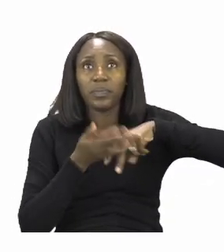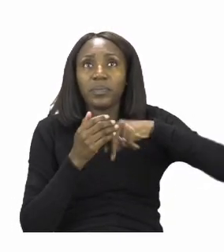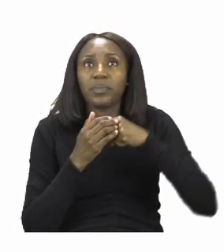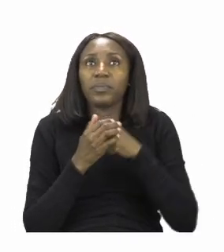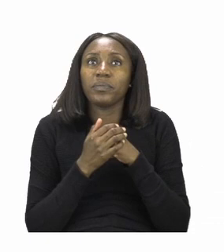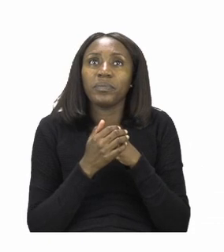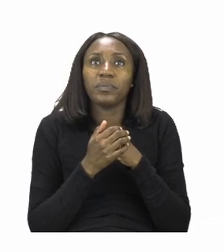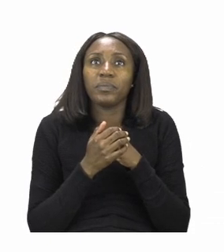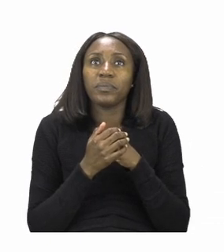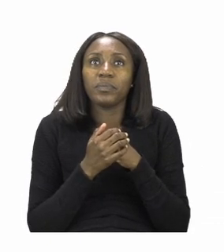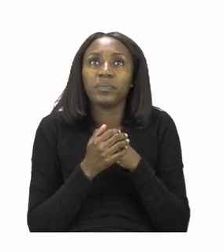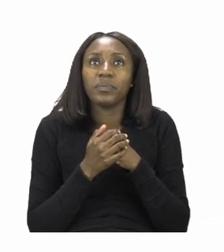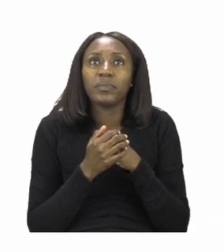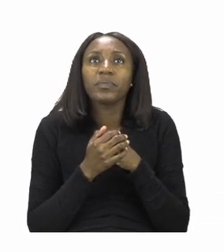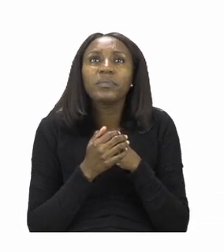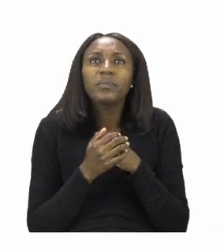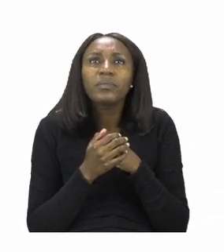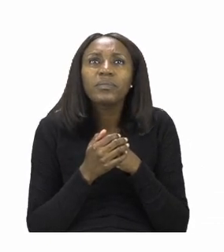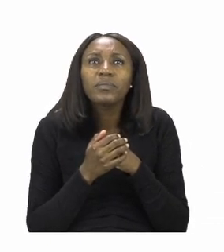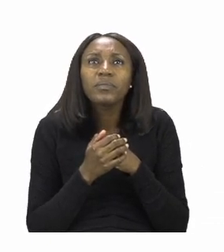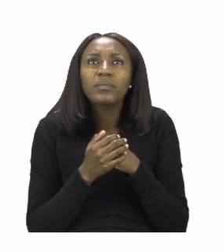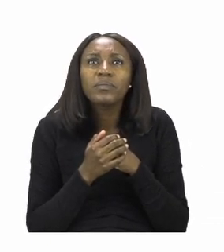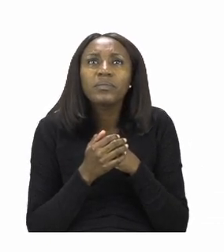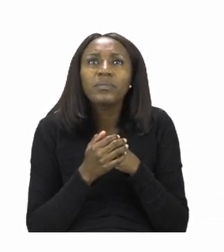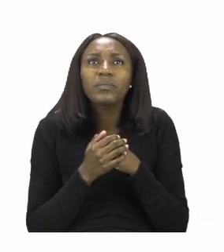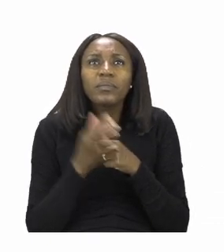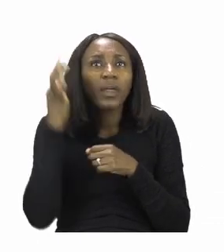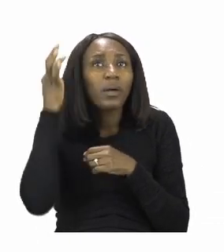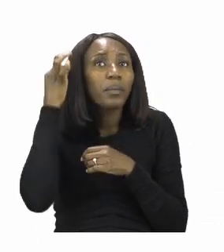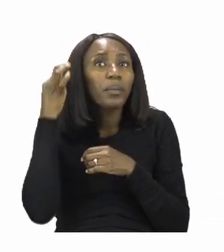The next one is hair.